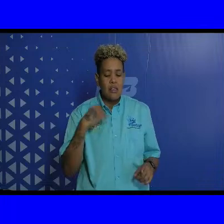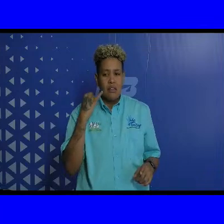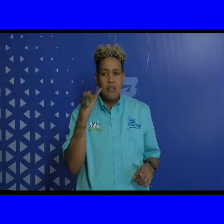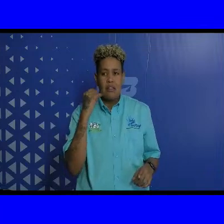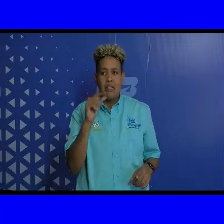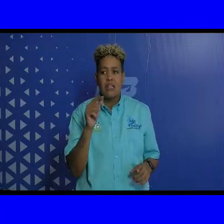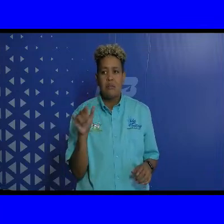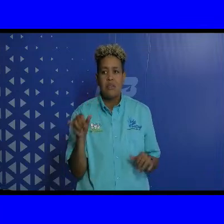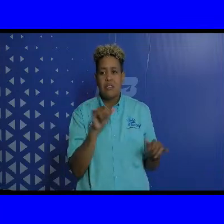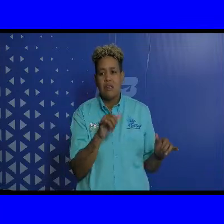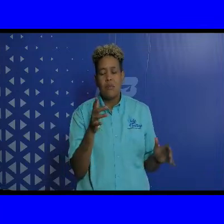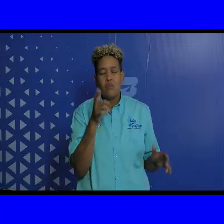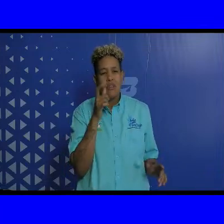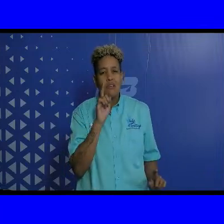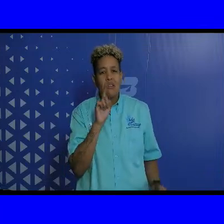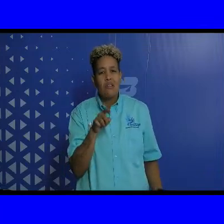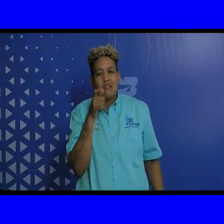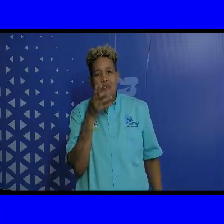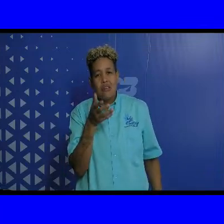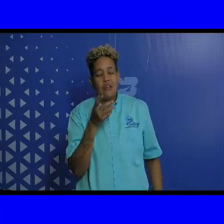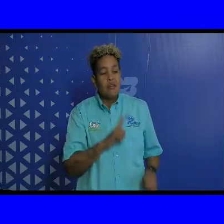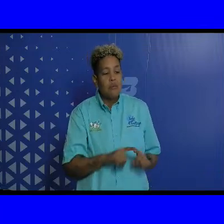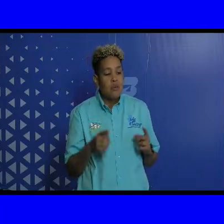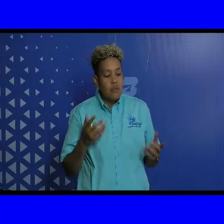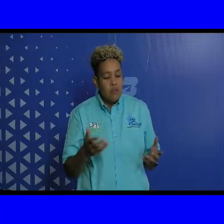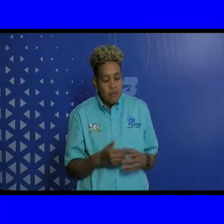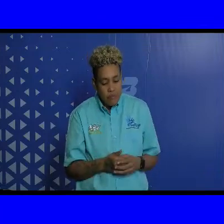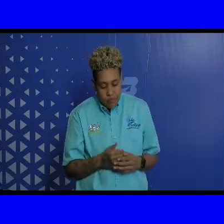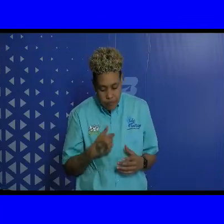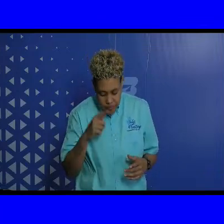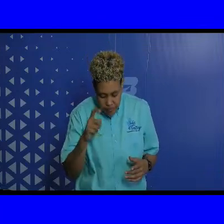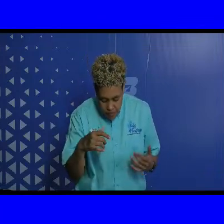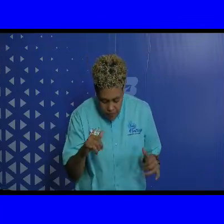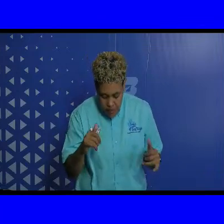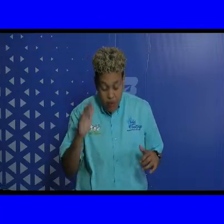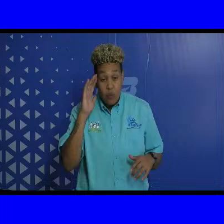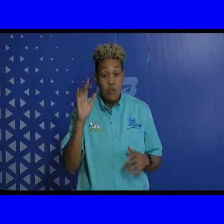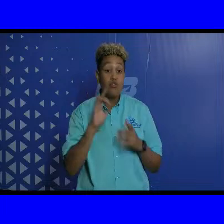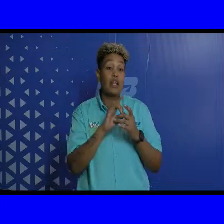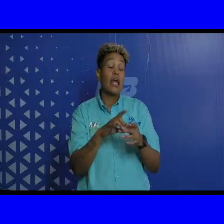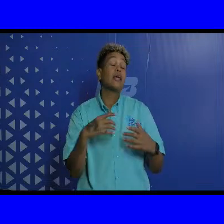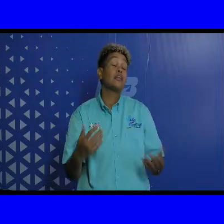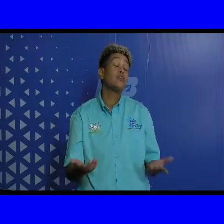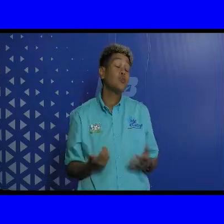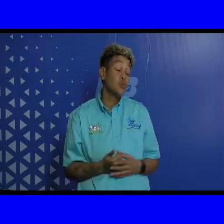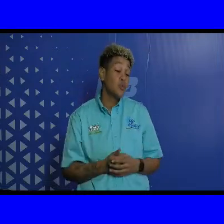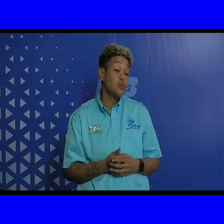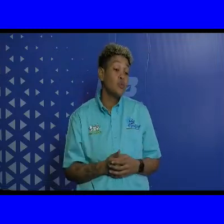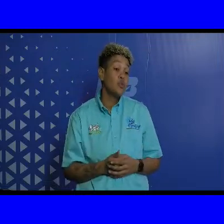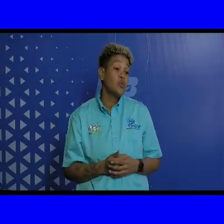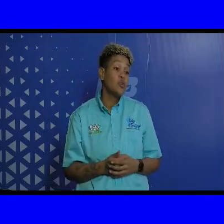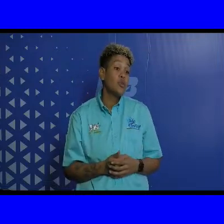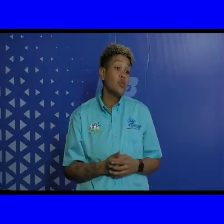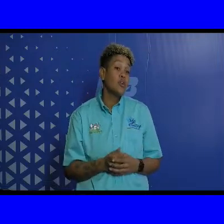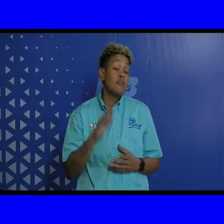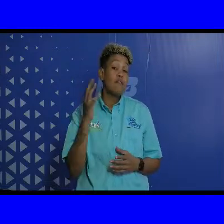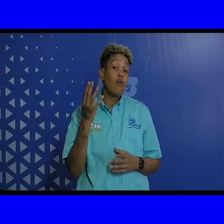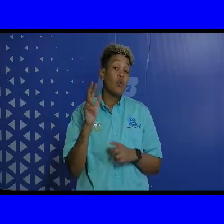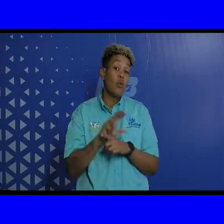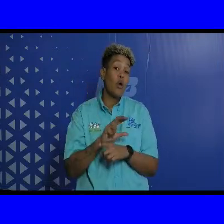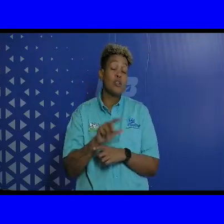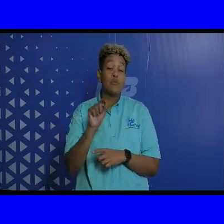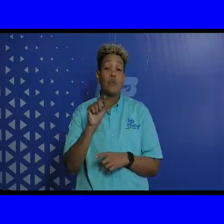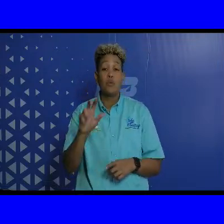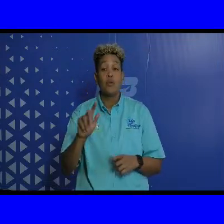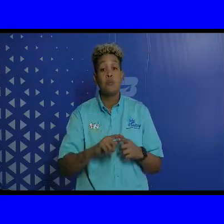a little bit similar to one answered earlier, but I'll ask it nonetheless. With respect to the fourth quarter of